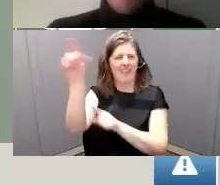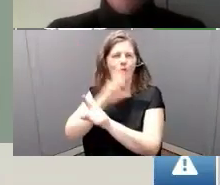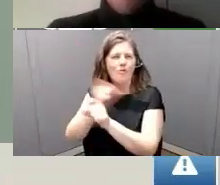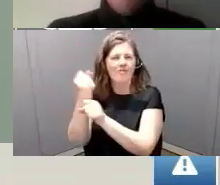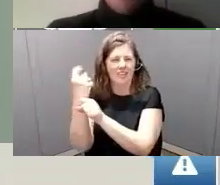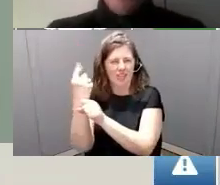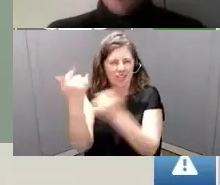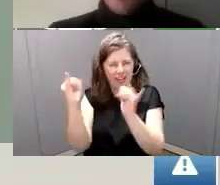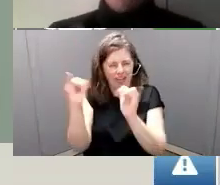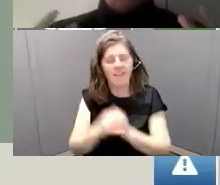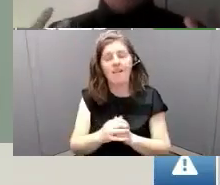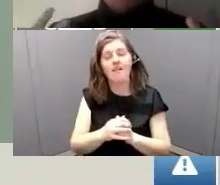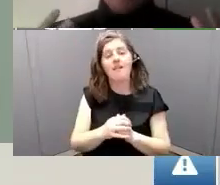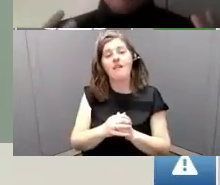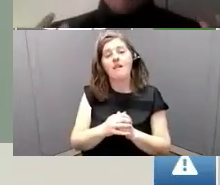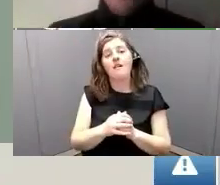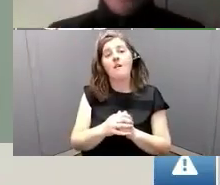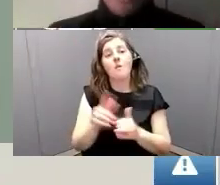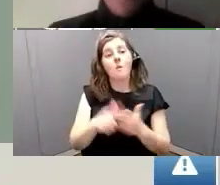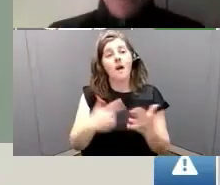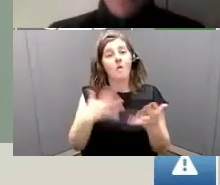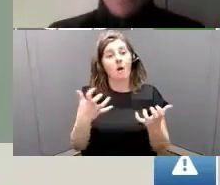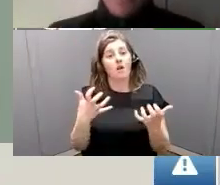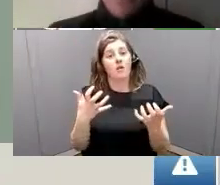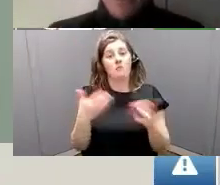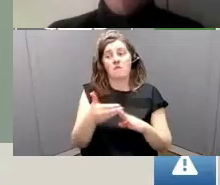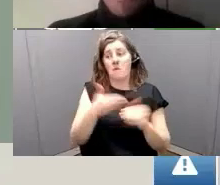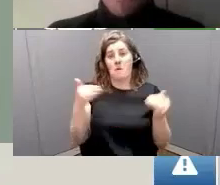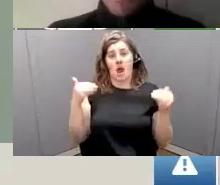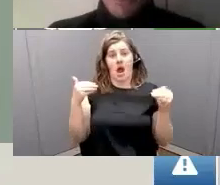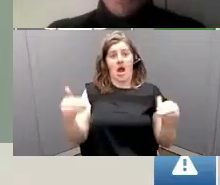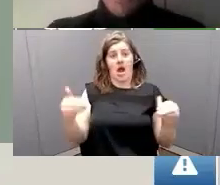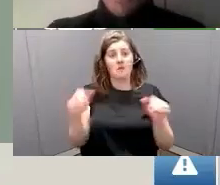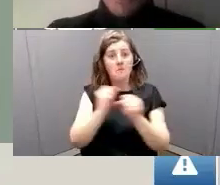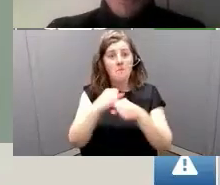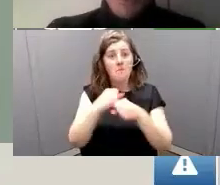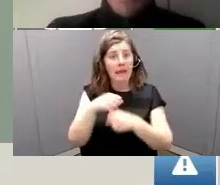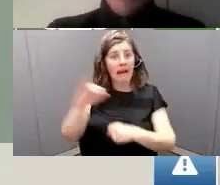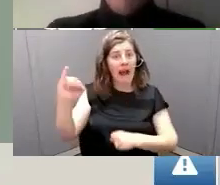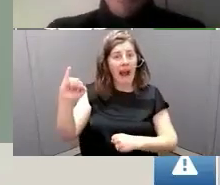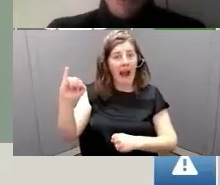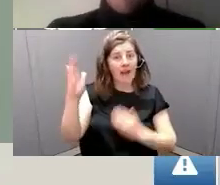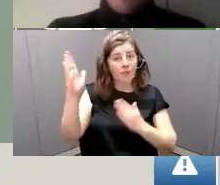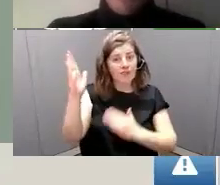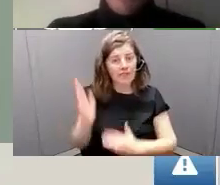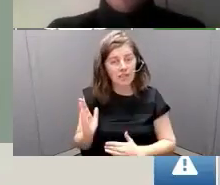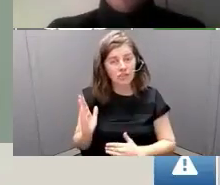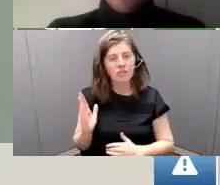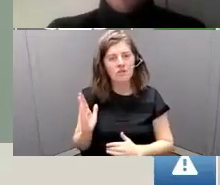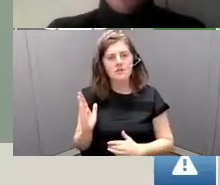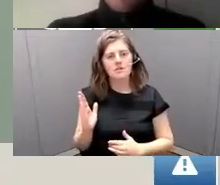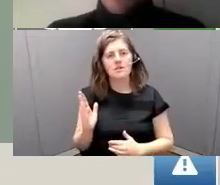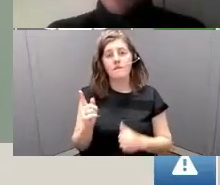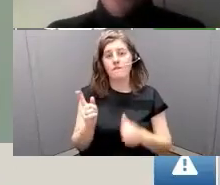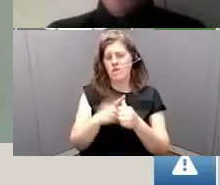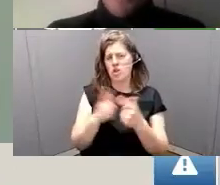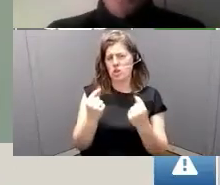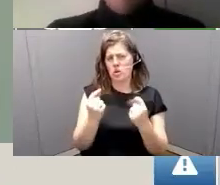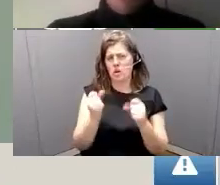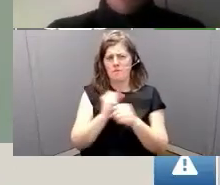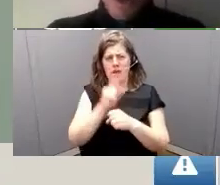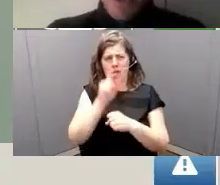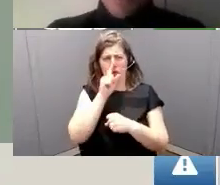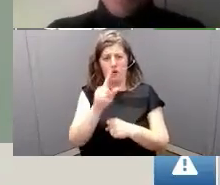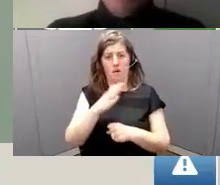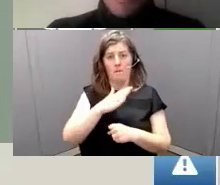So what I like to do before creating an iPresentation, I would like to just make sure that